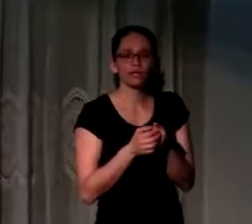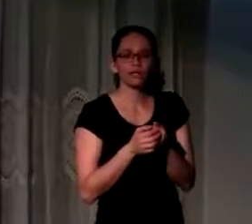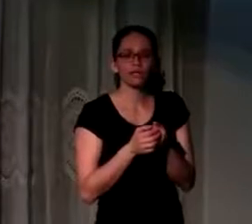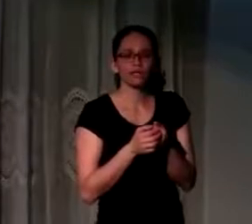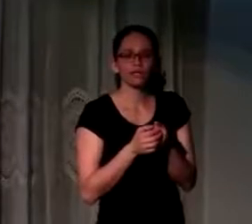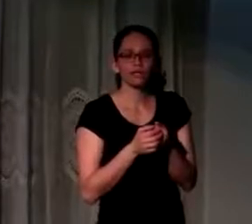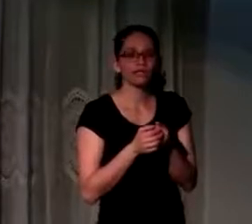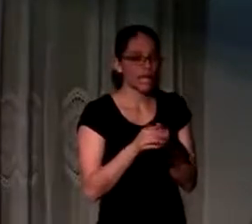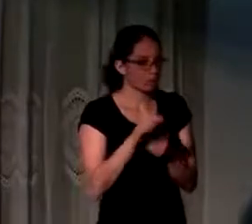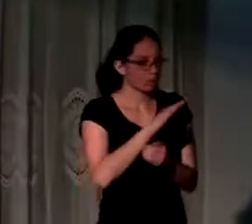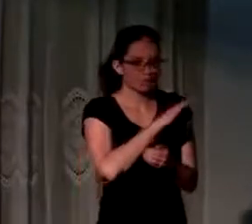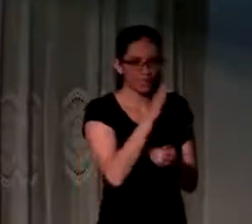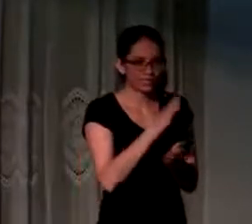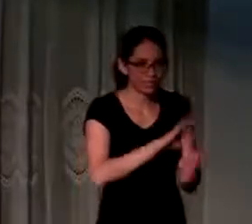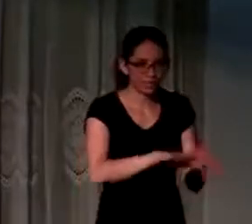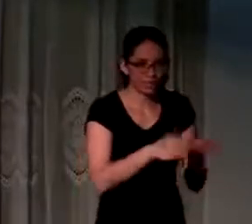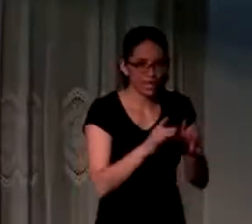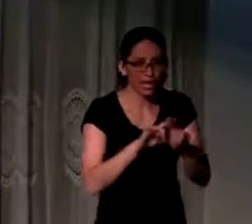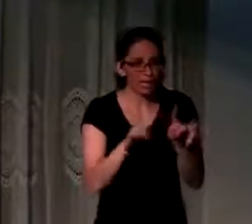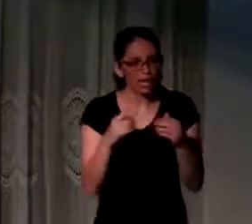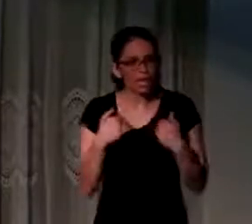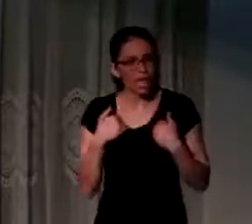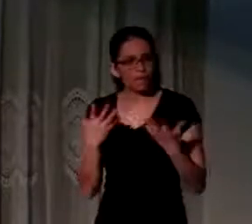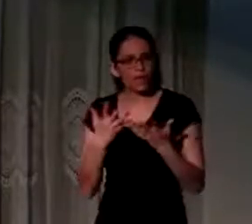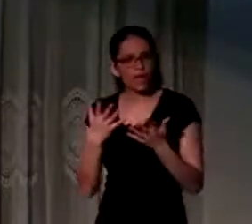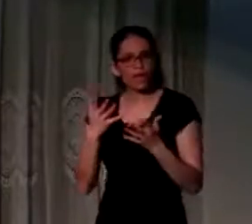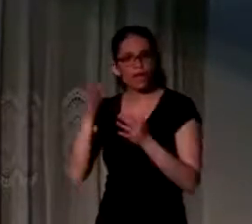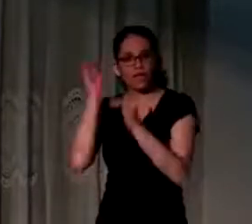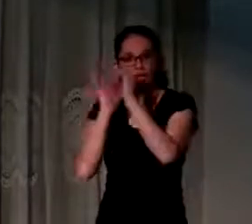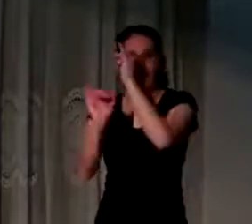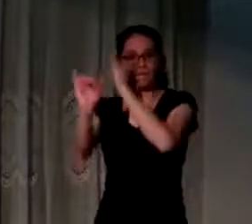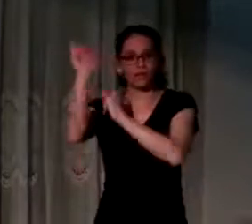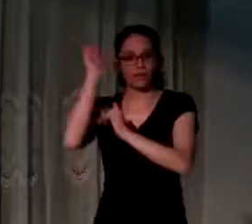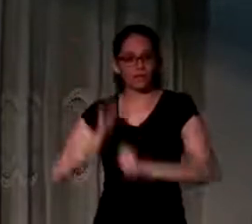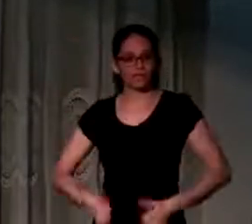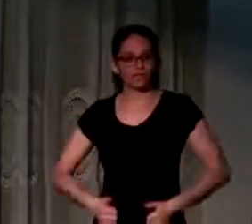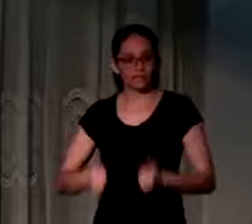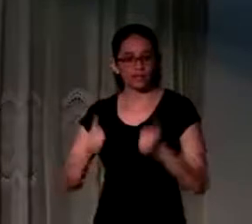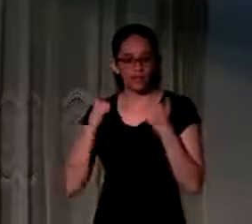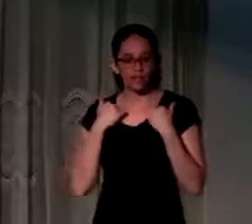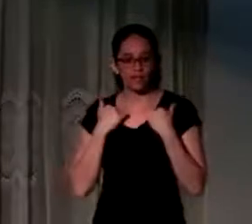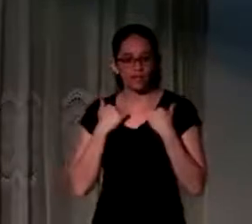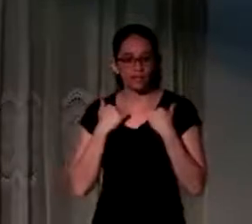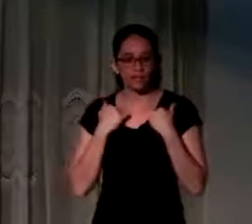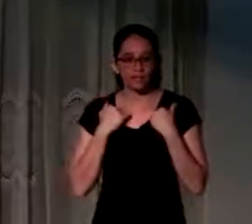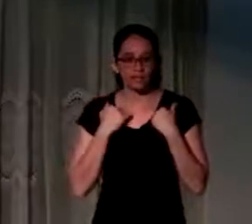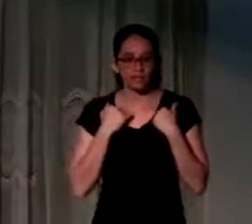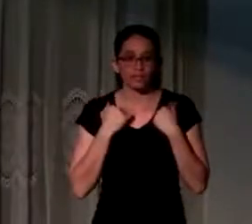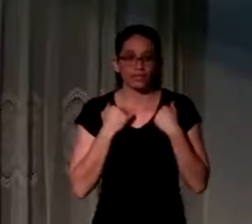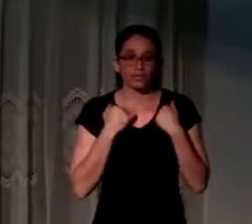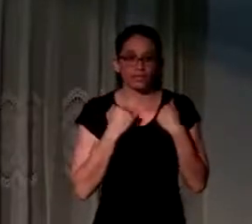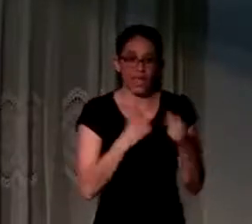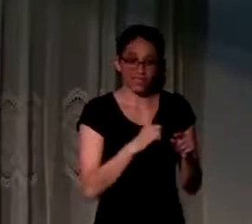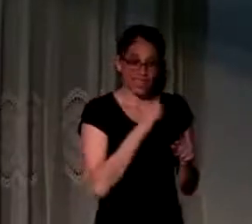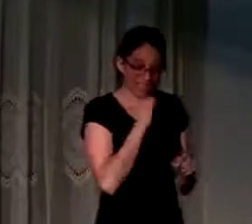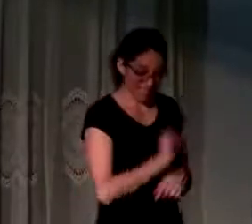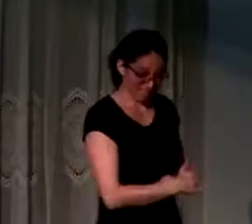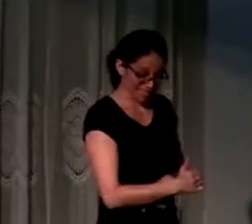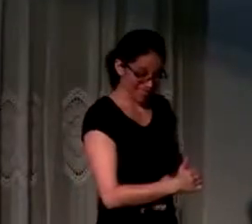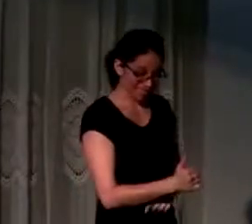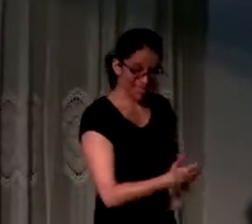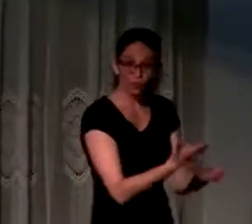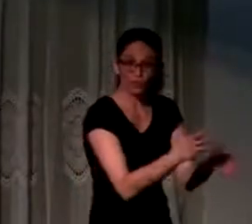shall not perish but have everlasting life. Can I tell you that I had no more influence of Christianity in my life than